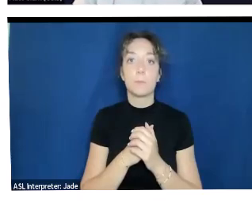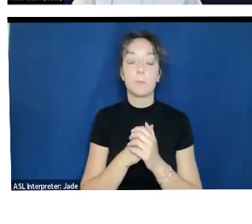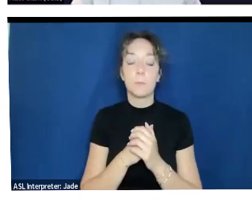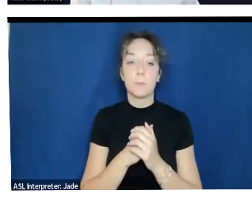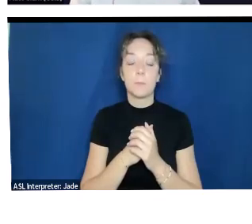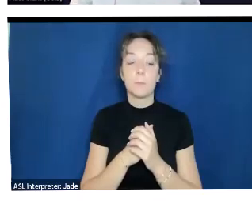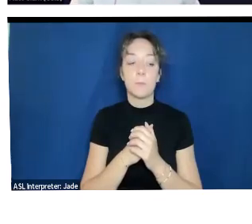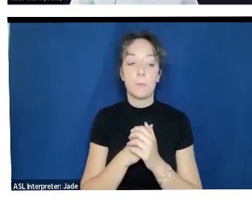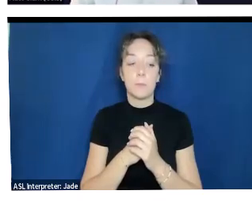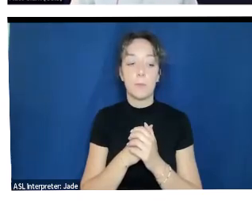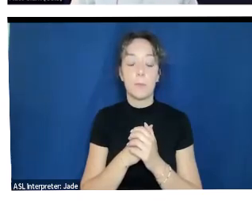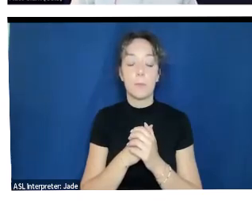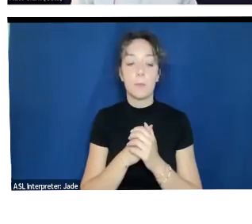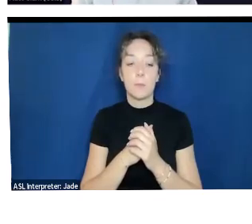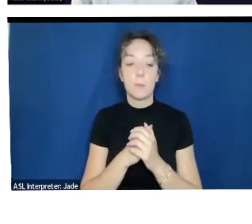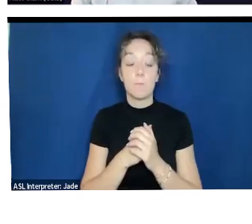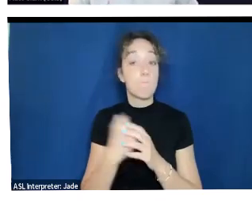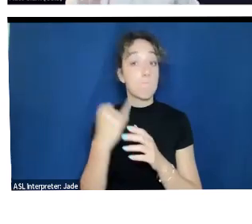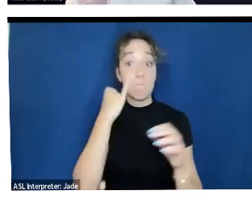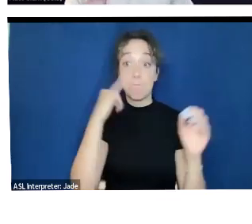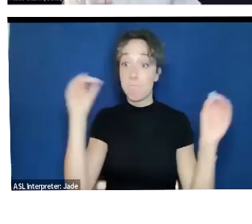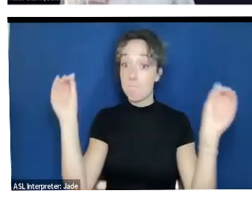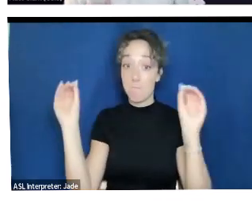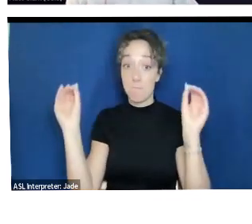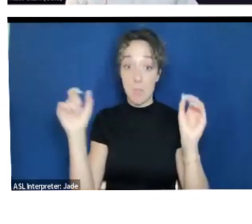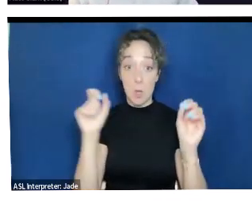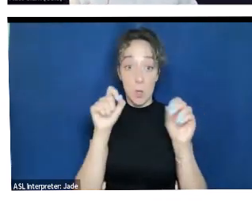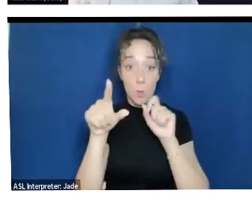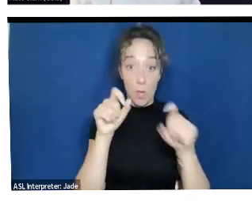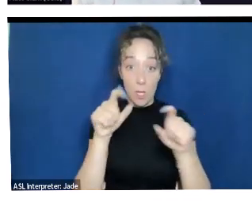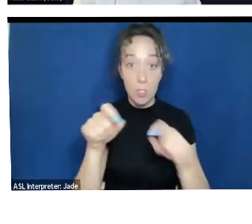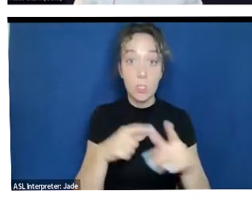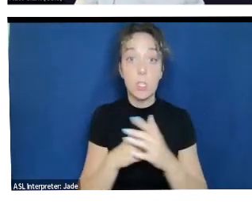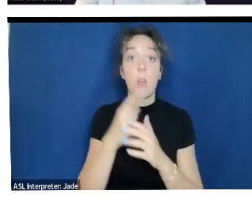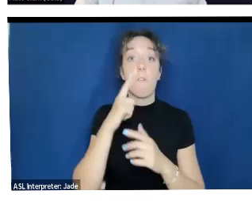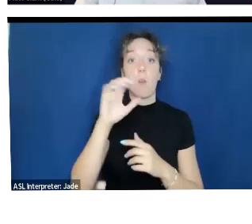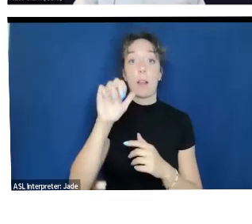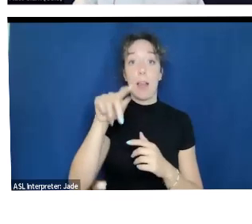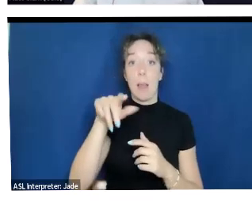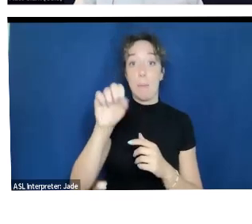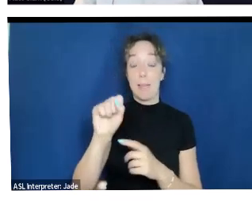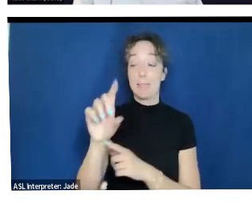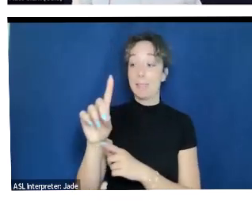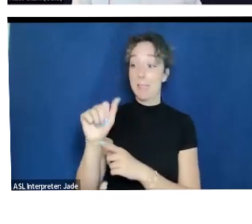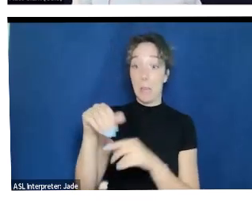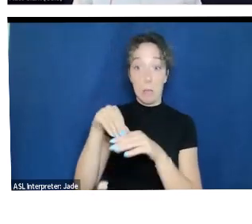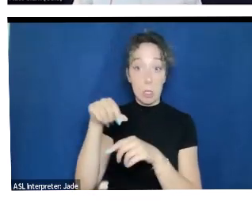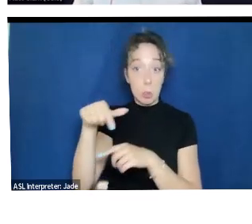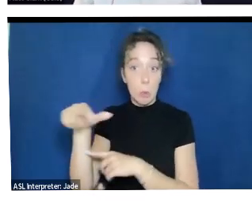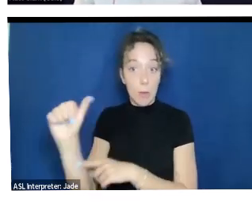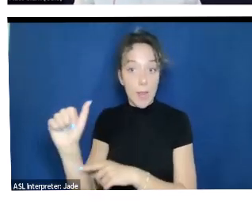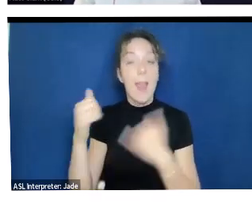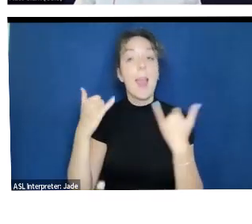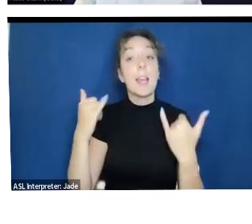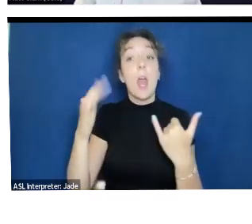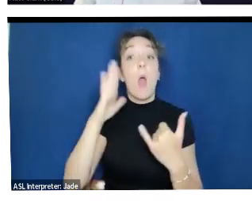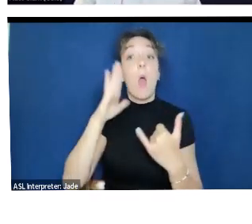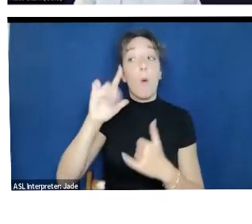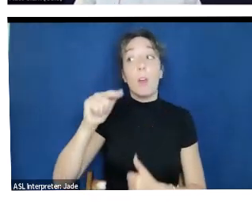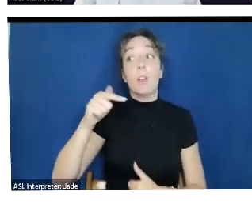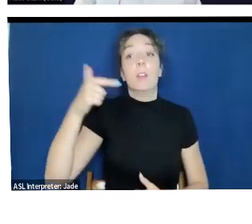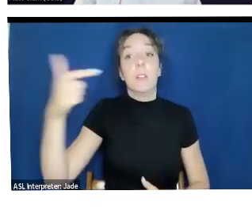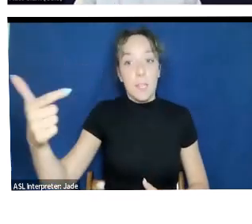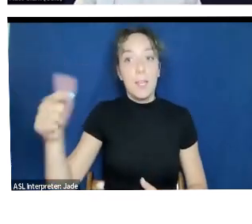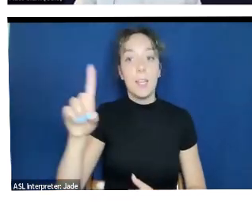year. And with no questions on CALPADS DA in the Q&A here, I'll go ahead and take this time to turn it over